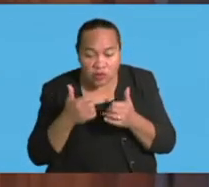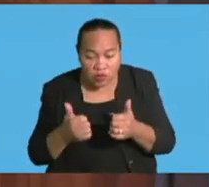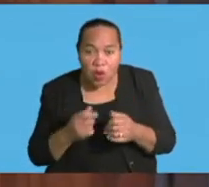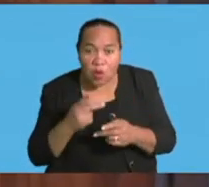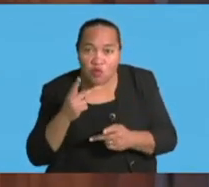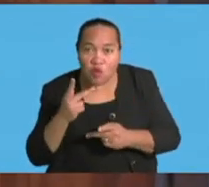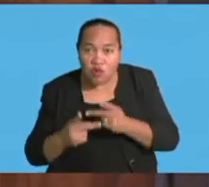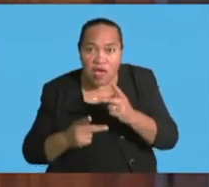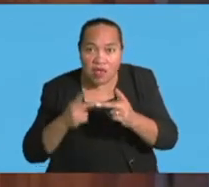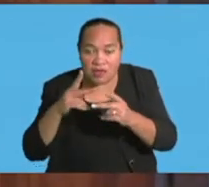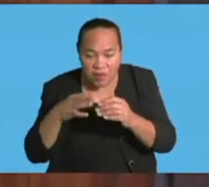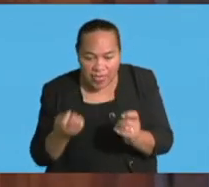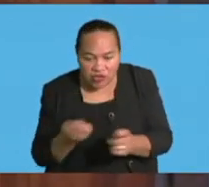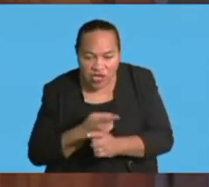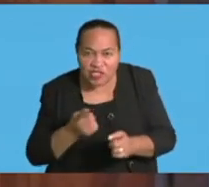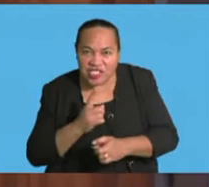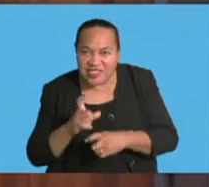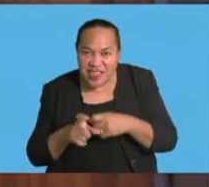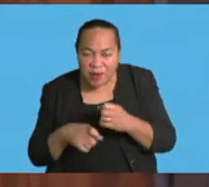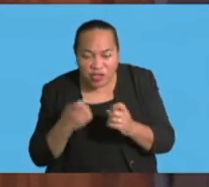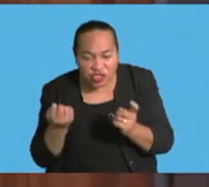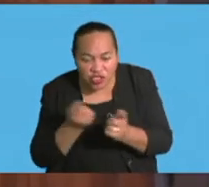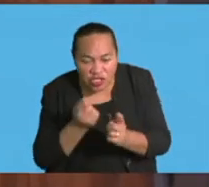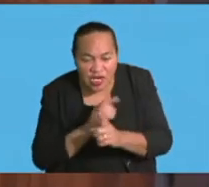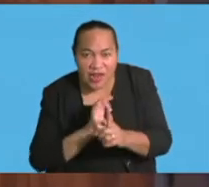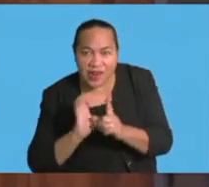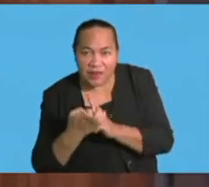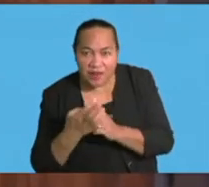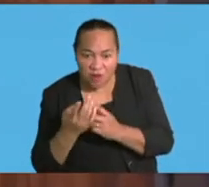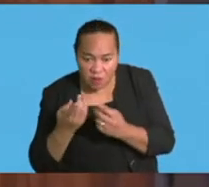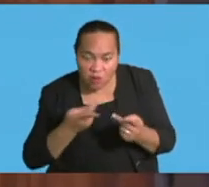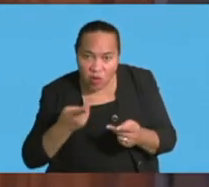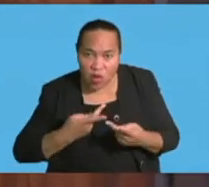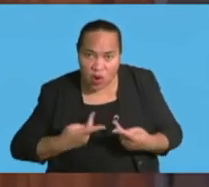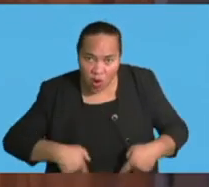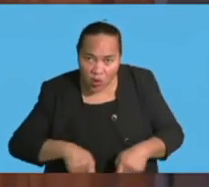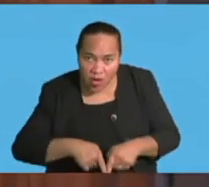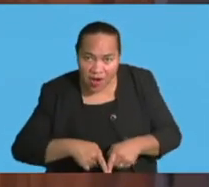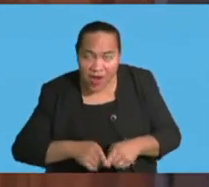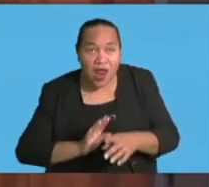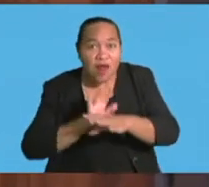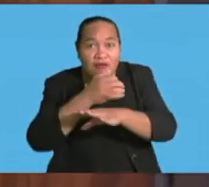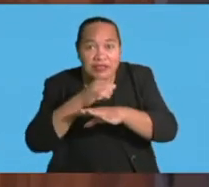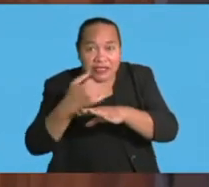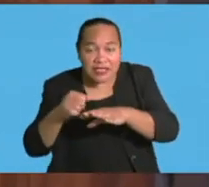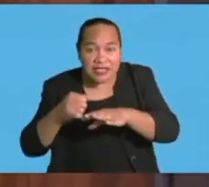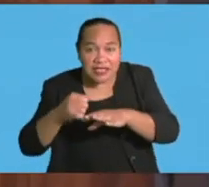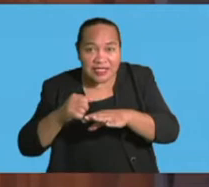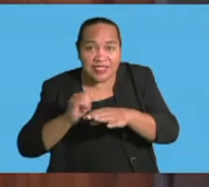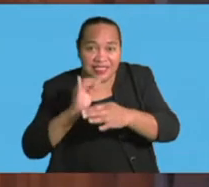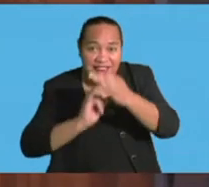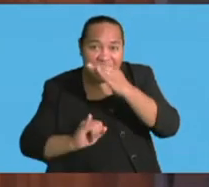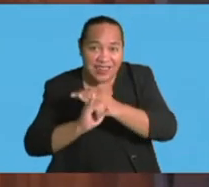in a changing climate and a changing environment for both local and global markets. The budget is based on the